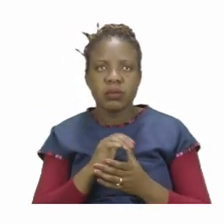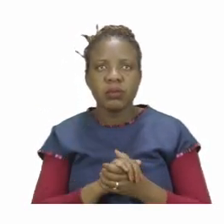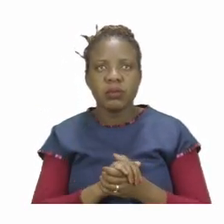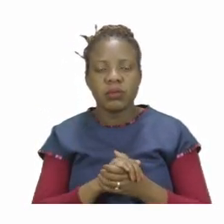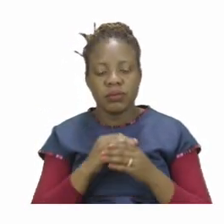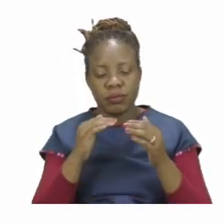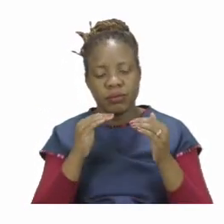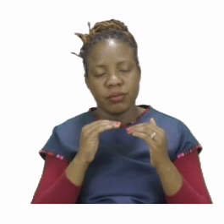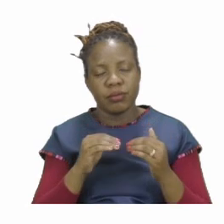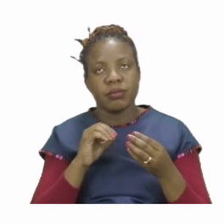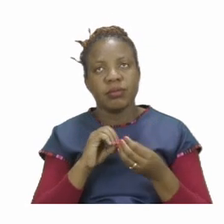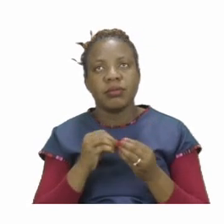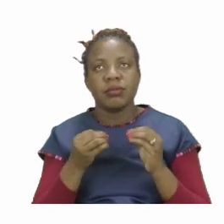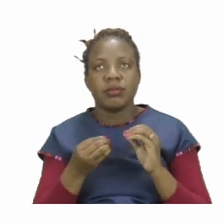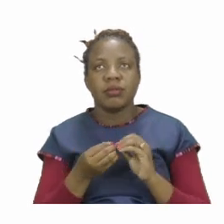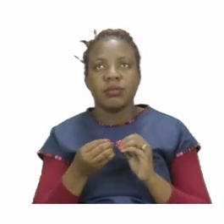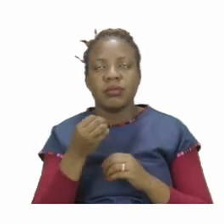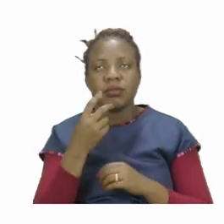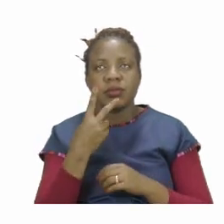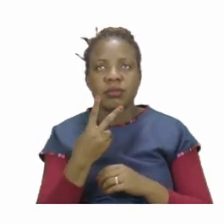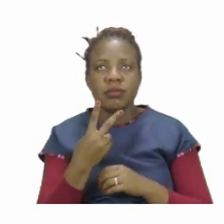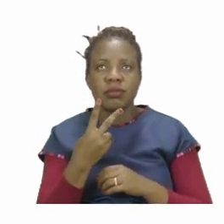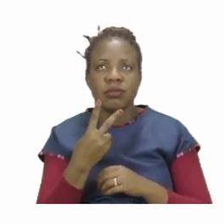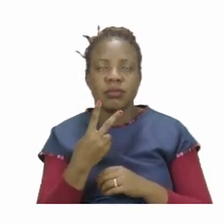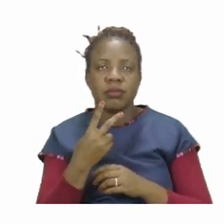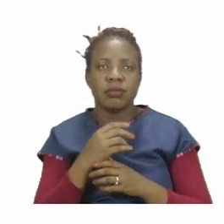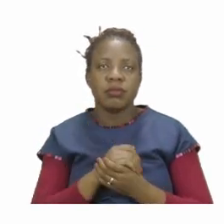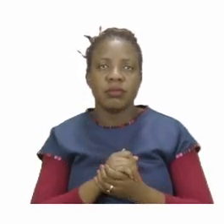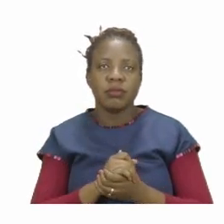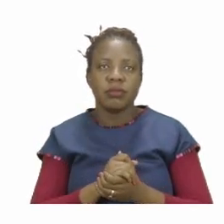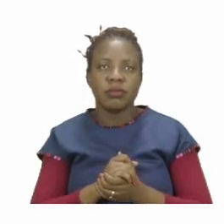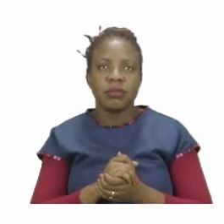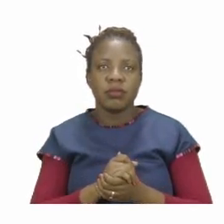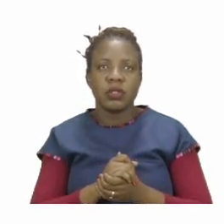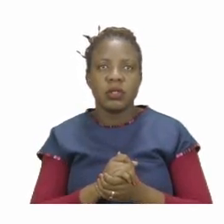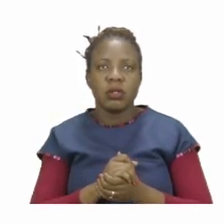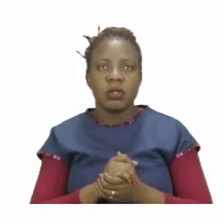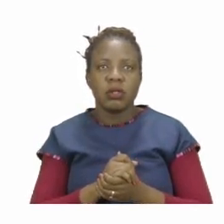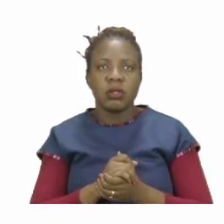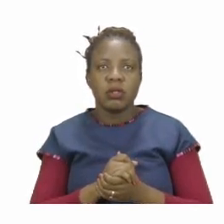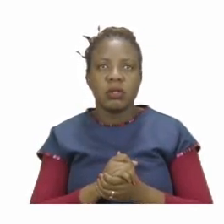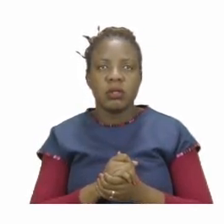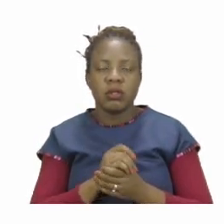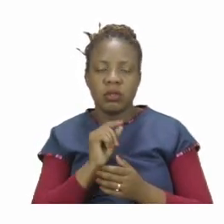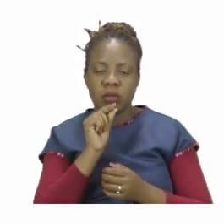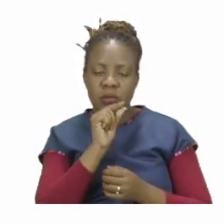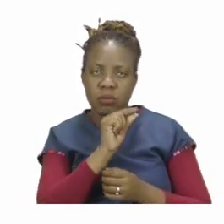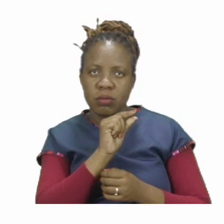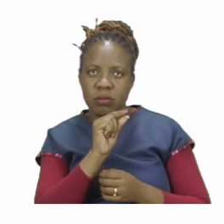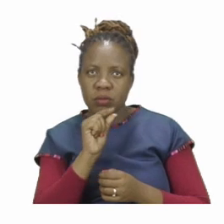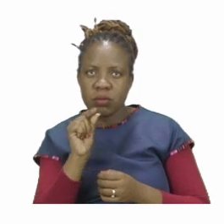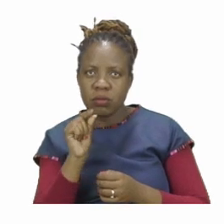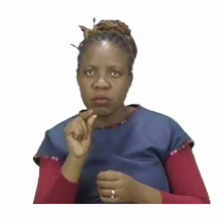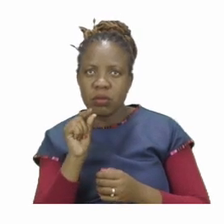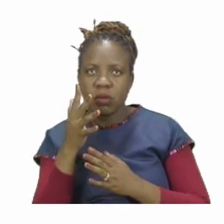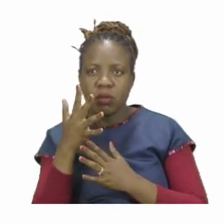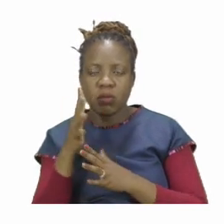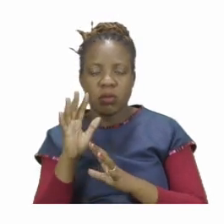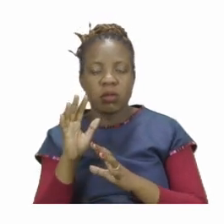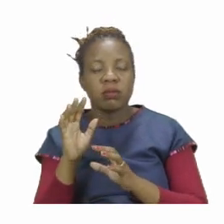number 2. It says, fill in either the words